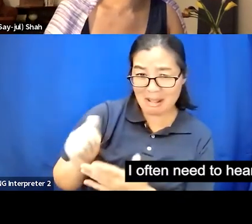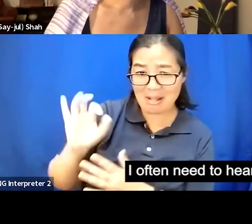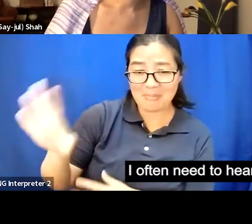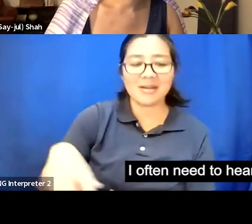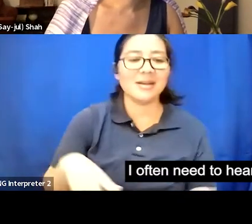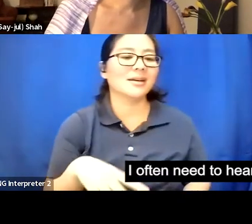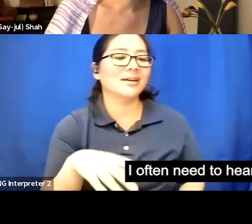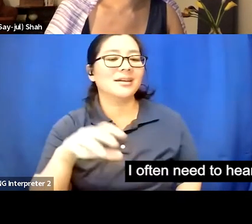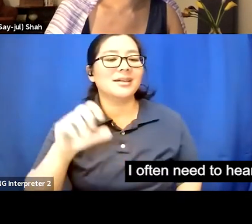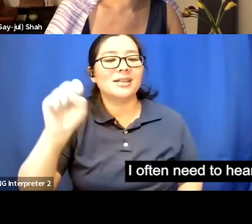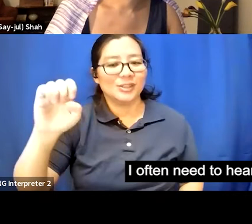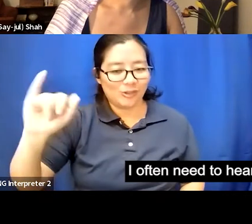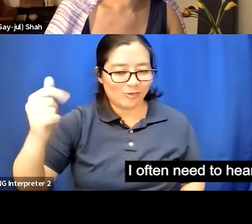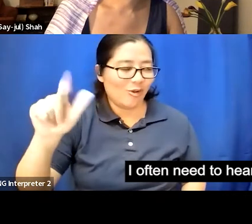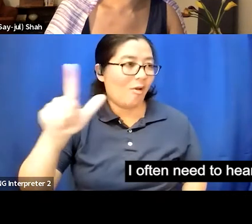need to hear things